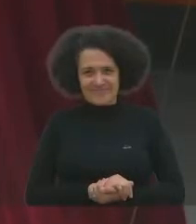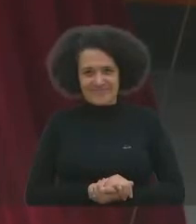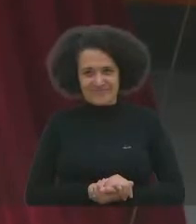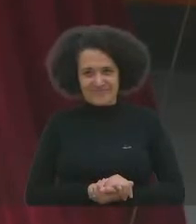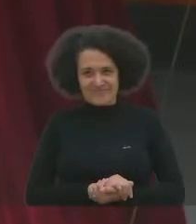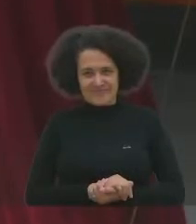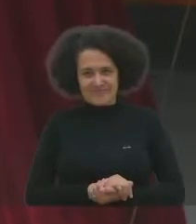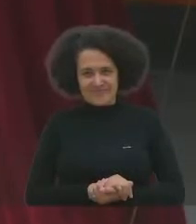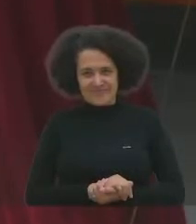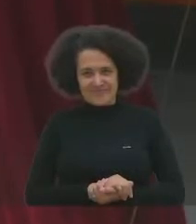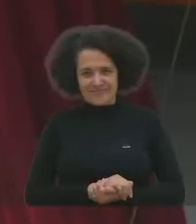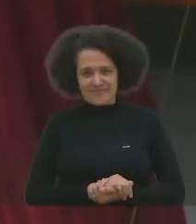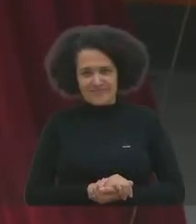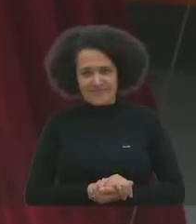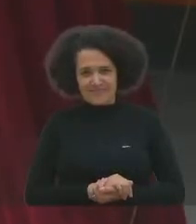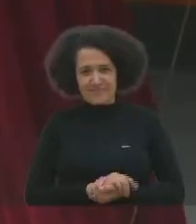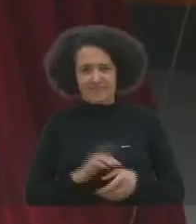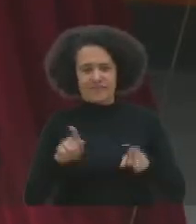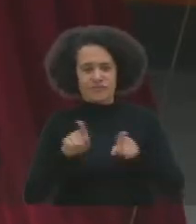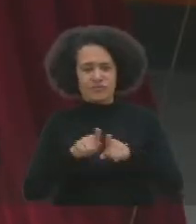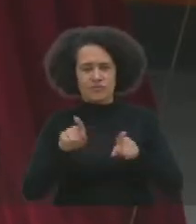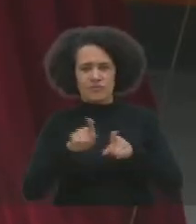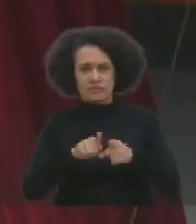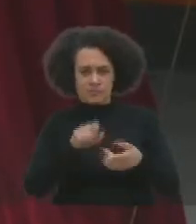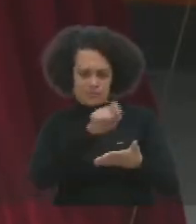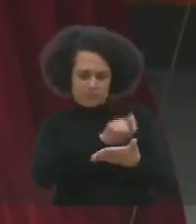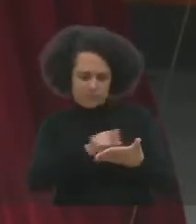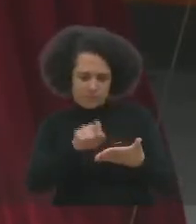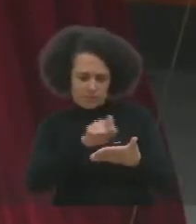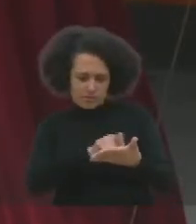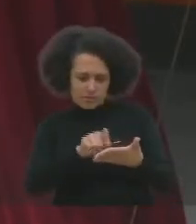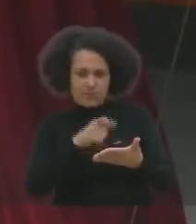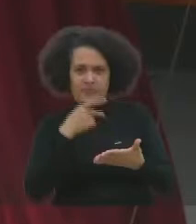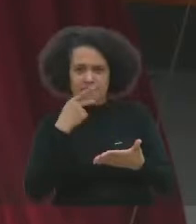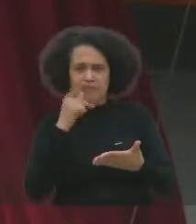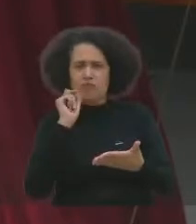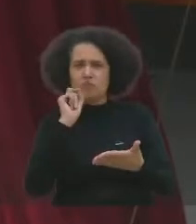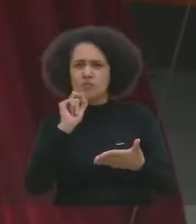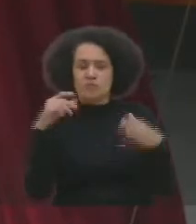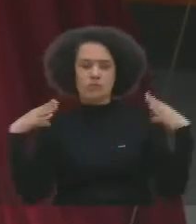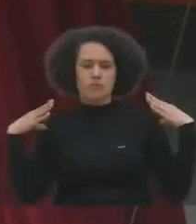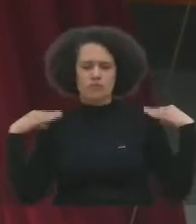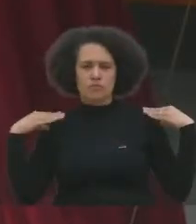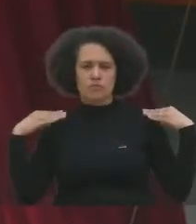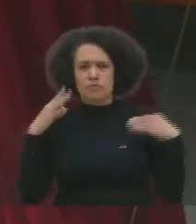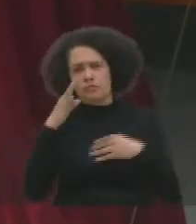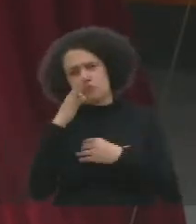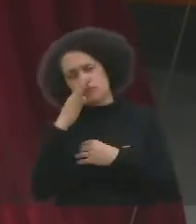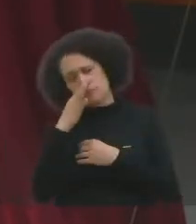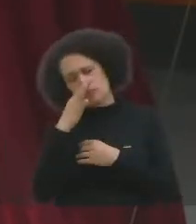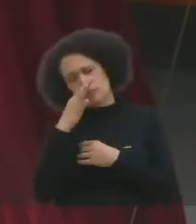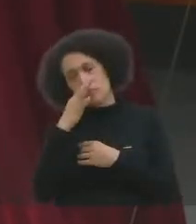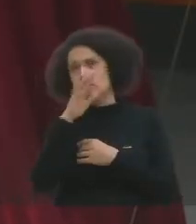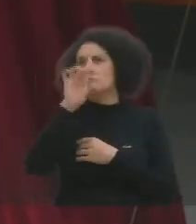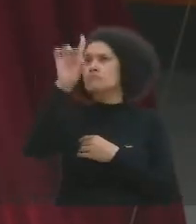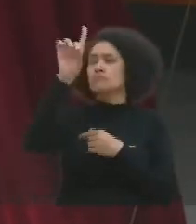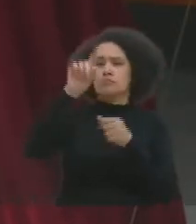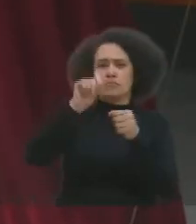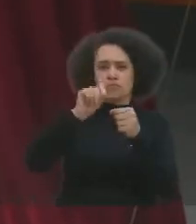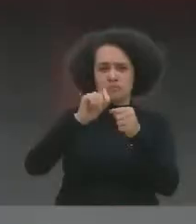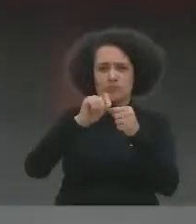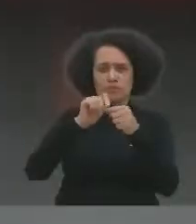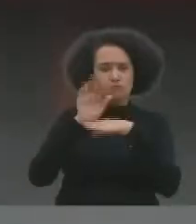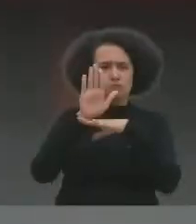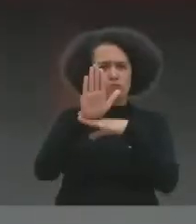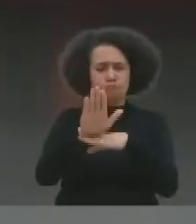for people. E as escrituras dizem que os anjos, eles ficam profundamente admirados o que Deus faz em favor do seu